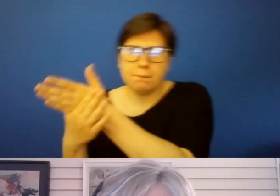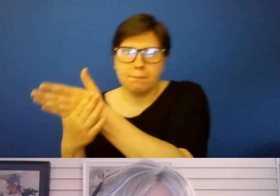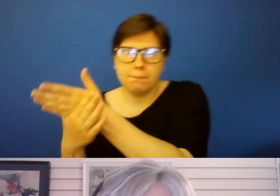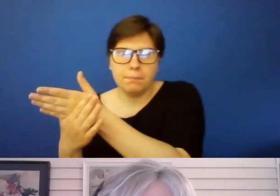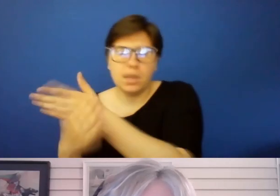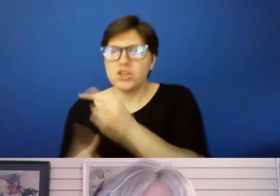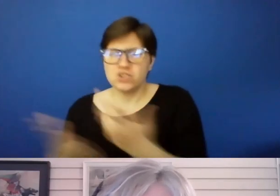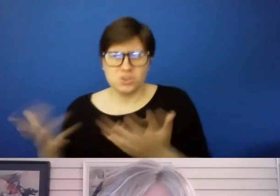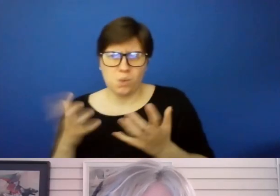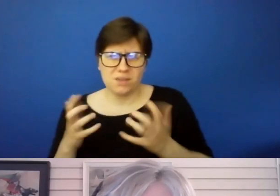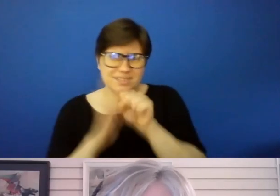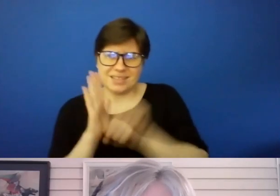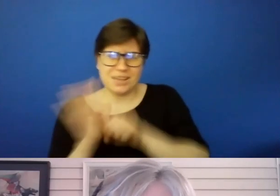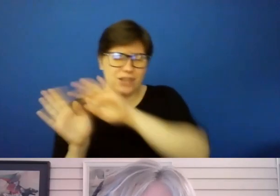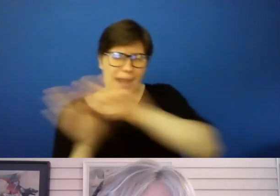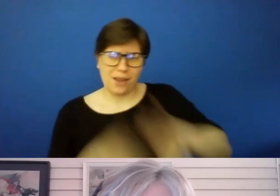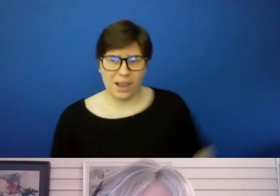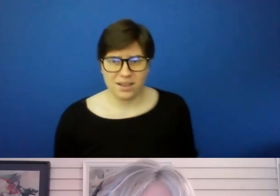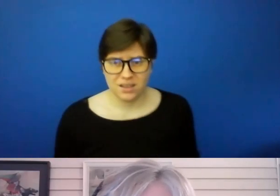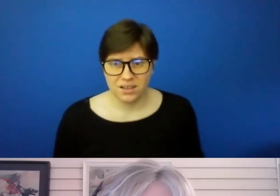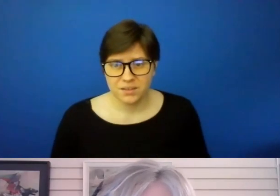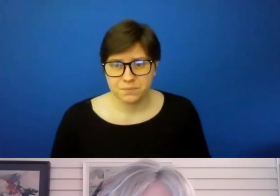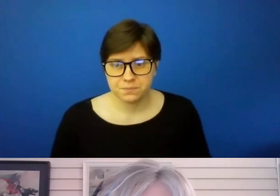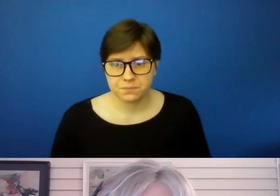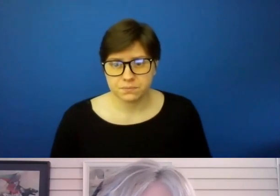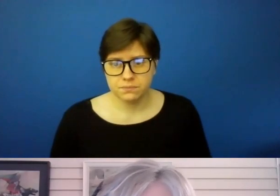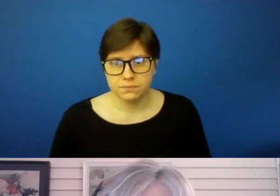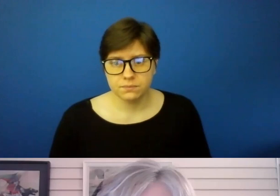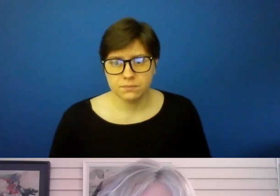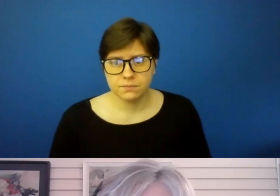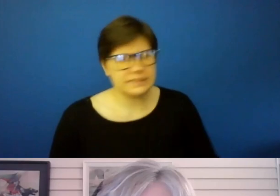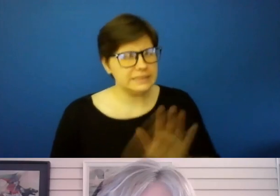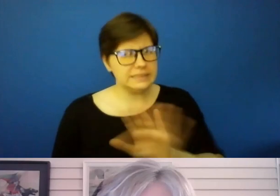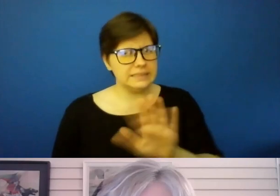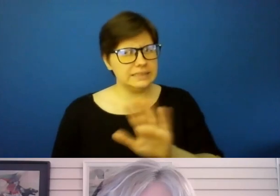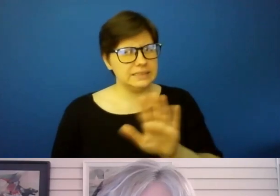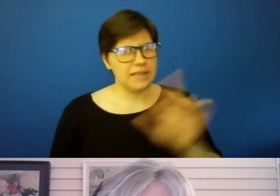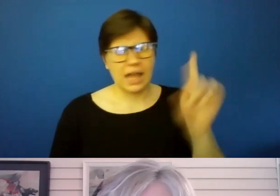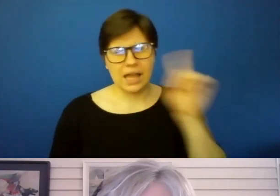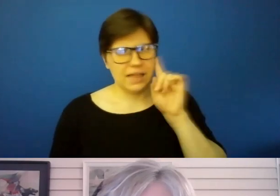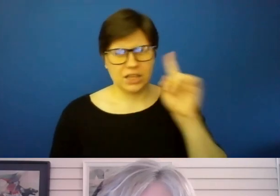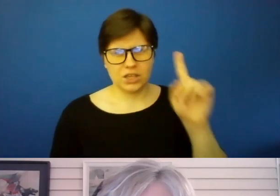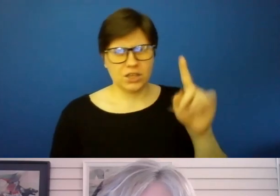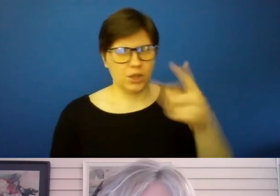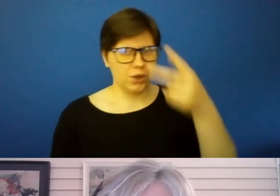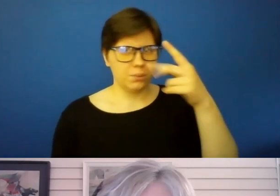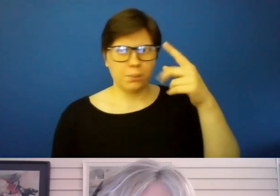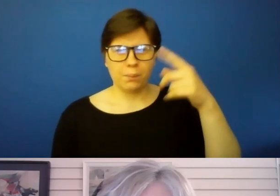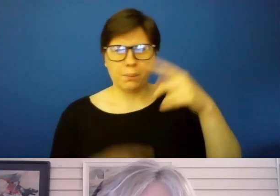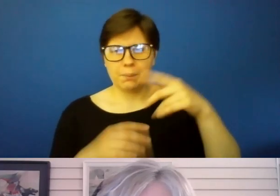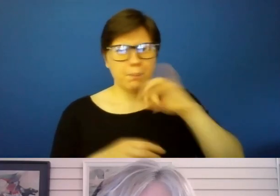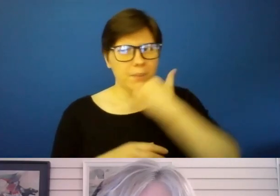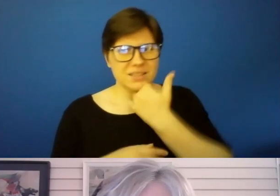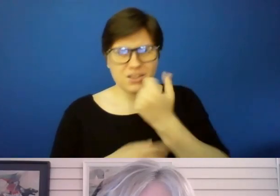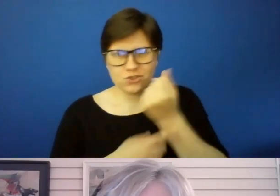way. I would say that you've turned that on its head. The state gets involved by